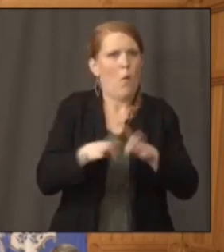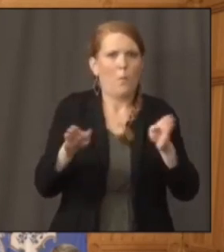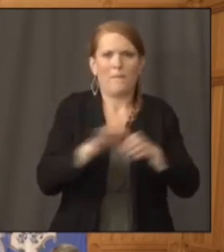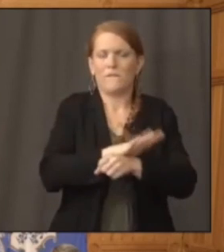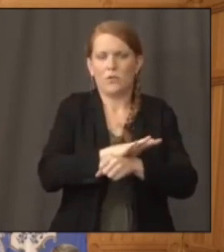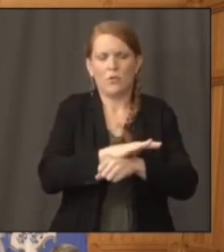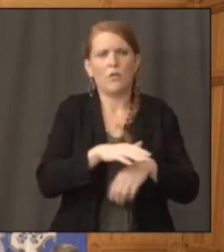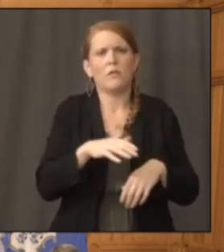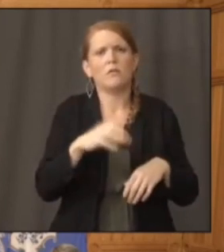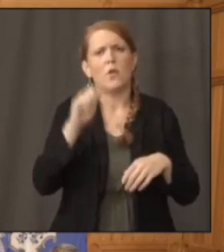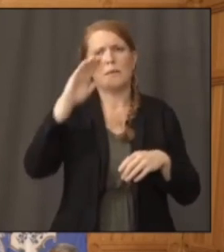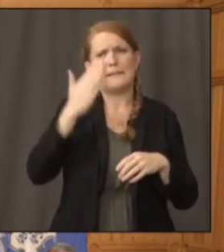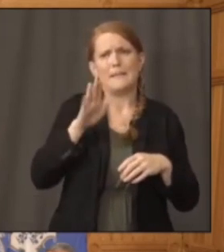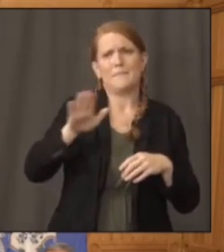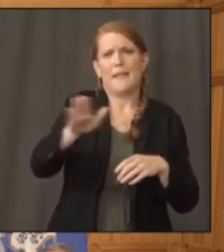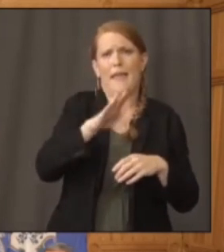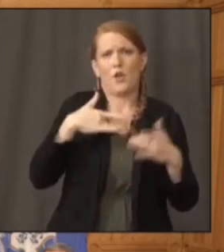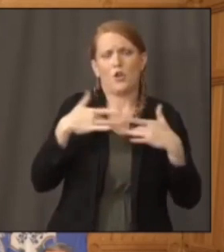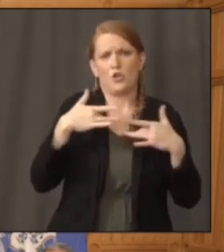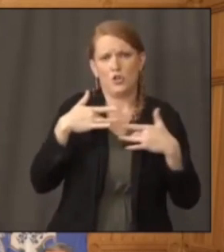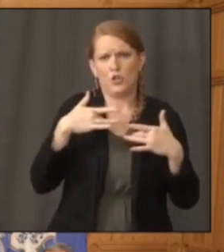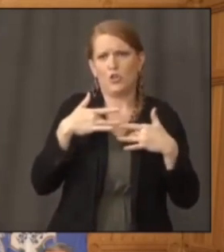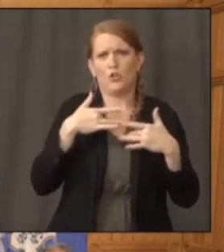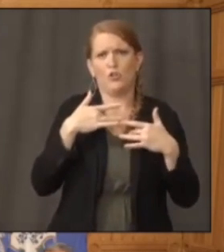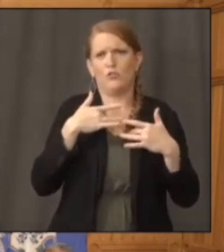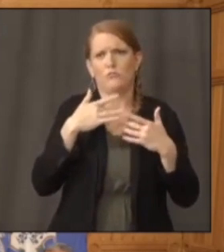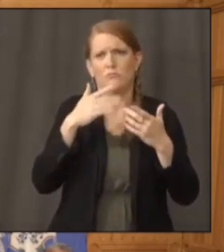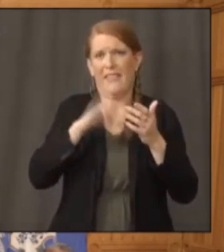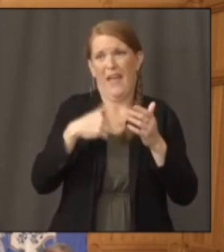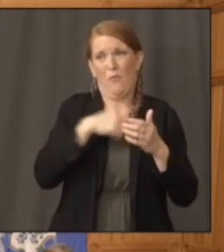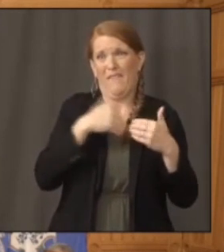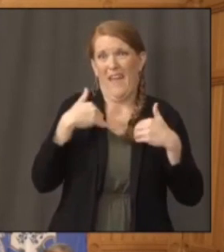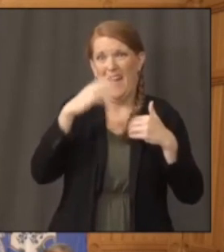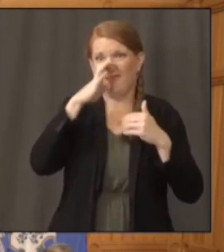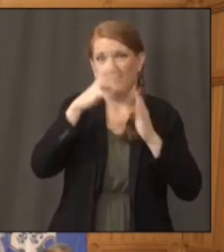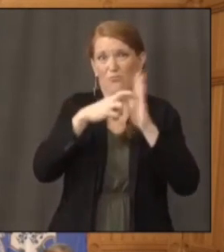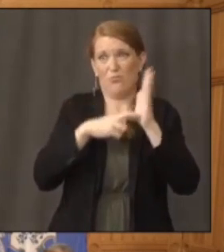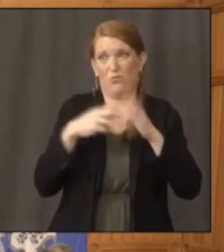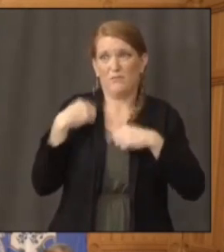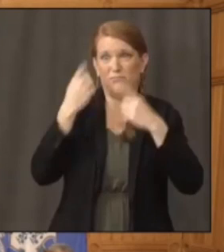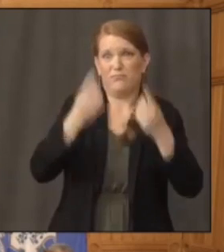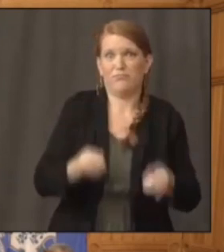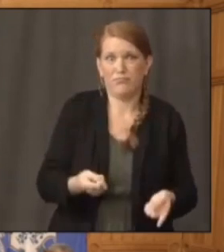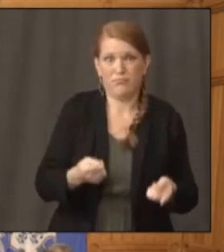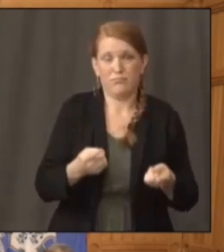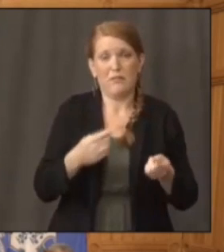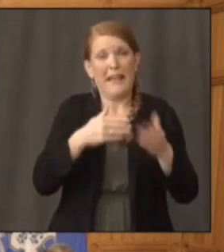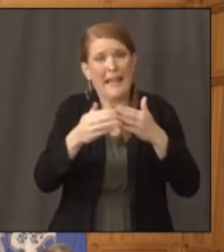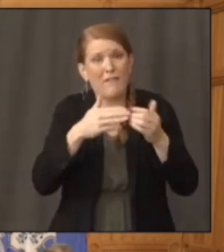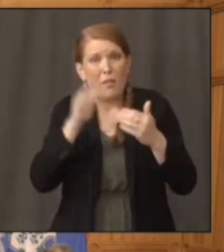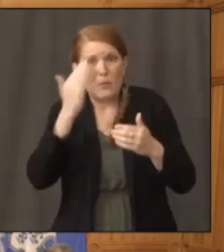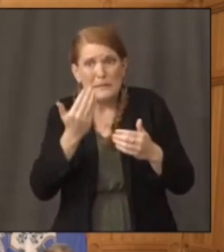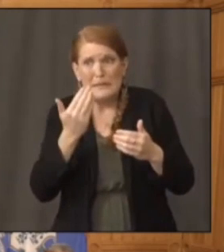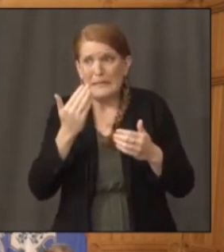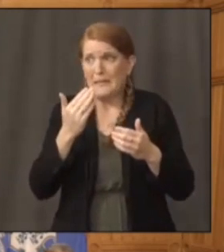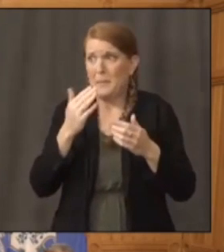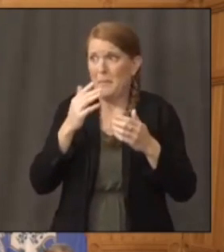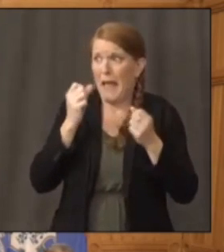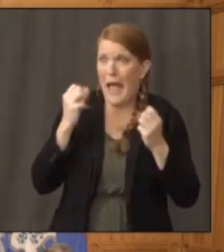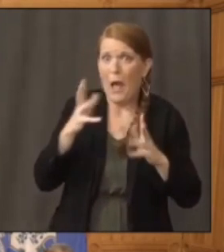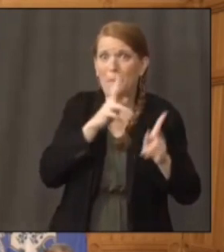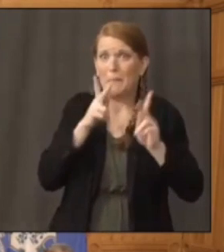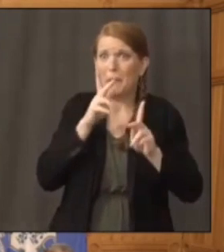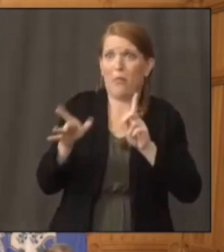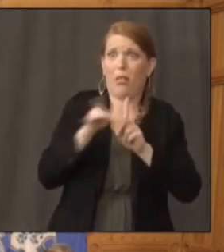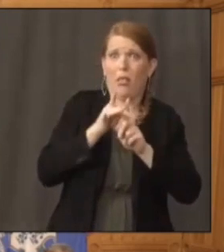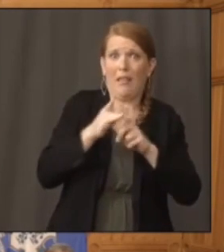seems to have, in terms of all the rules that are in place right now, that they've gone on for a long time, despite our current infection rate being so low. So I guess there was